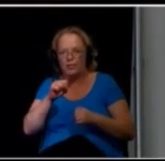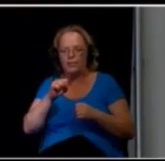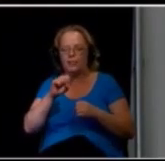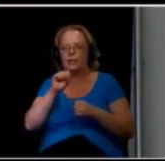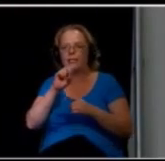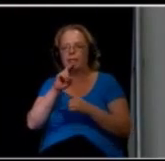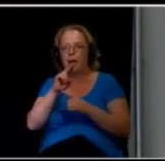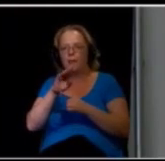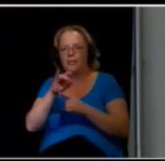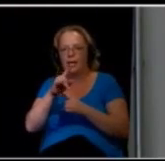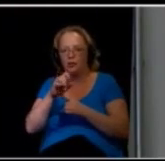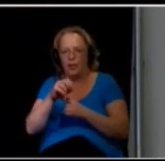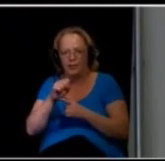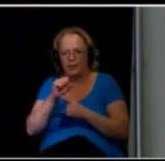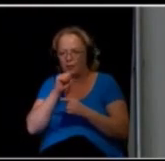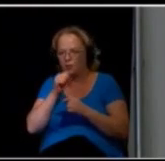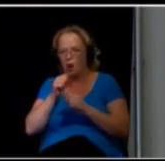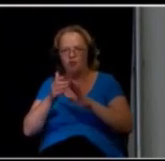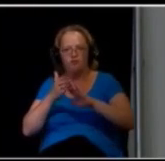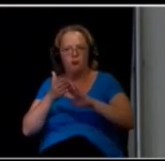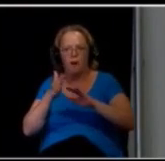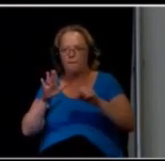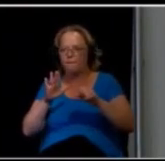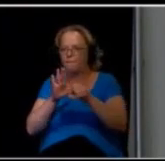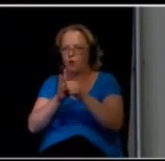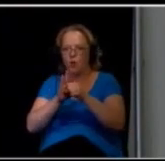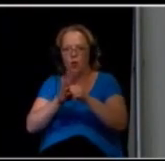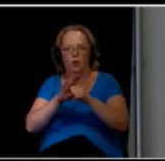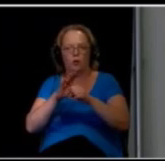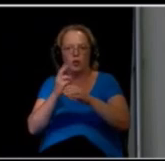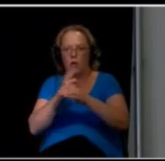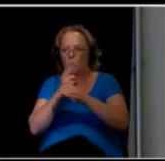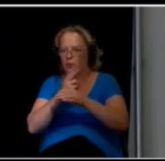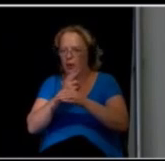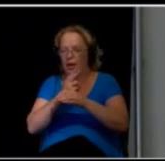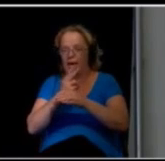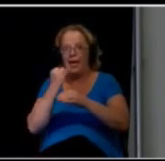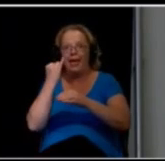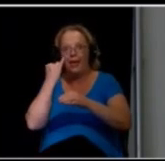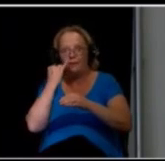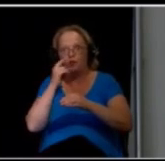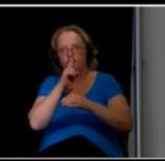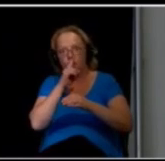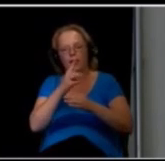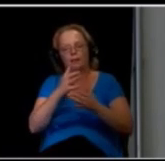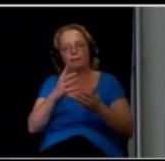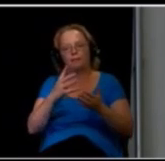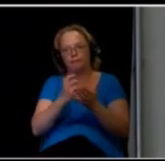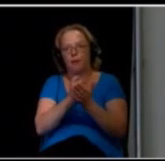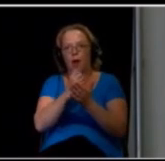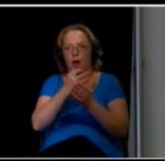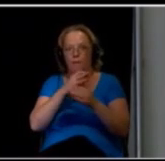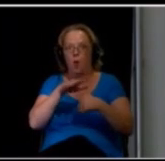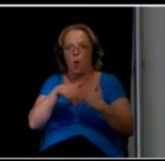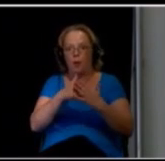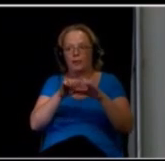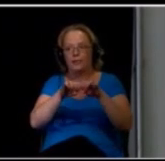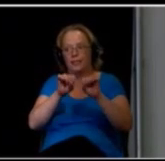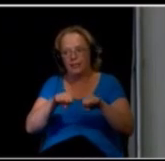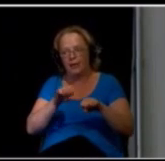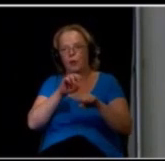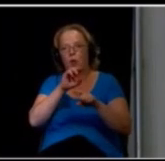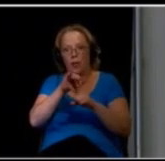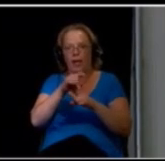full utilization. So, as you kind of optimize that whole system, you can get much more value, the utilities can get much more value out of the entire